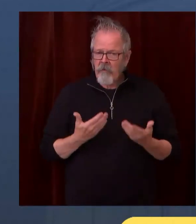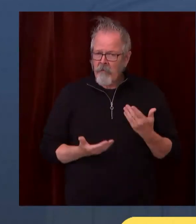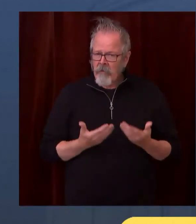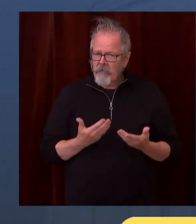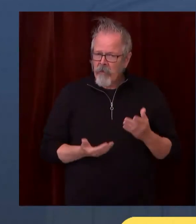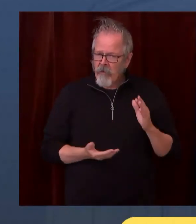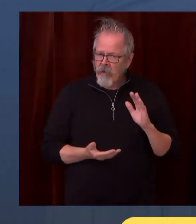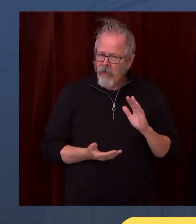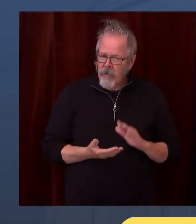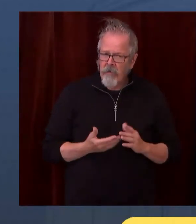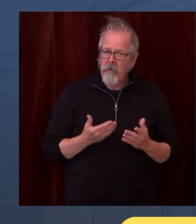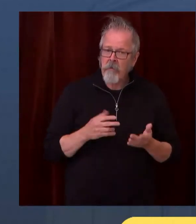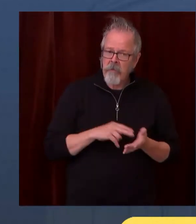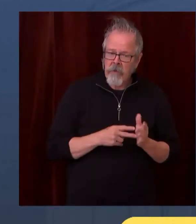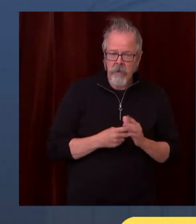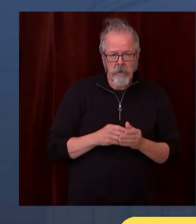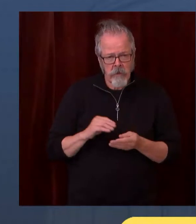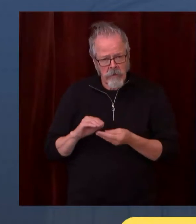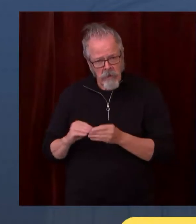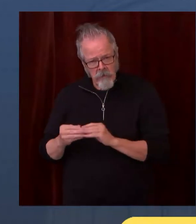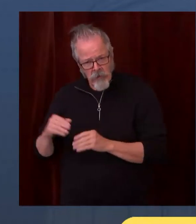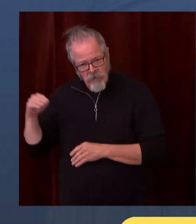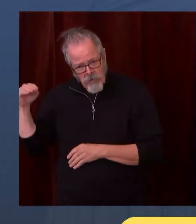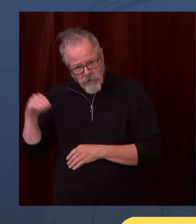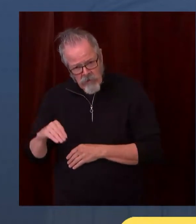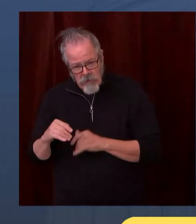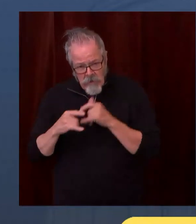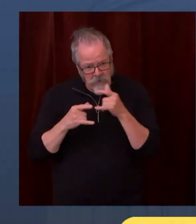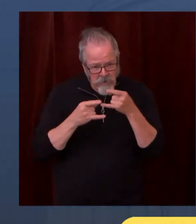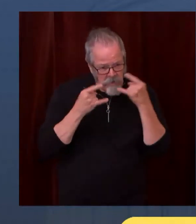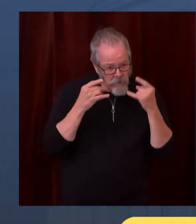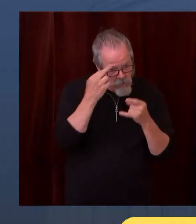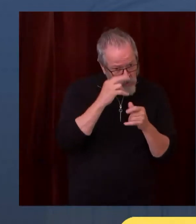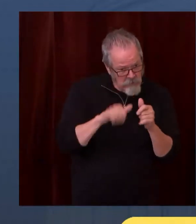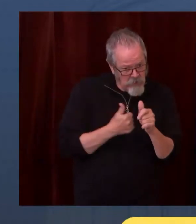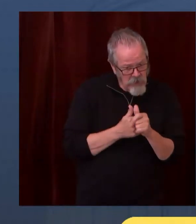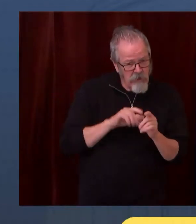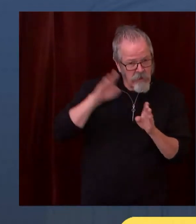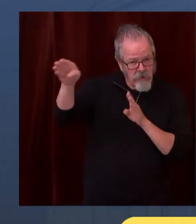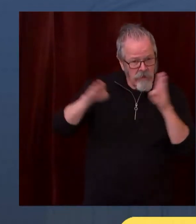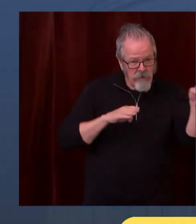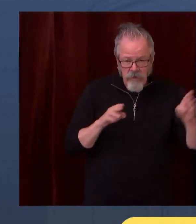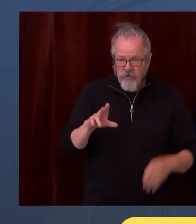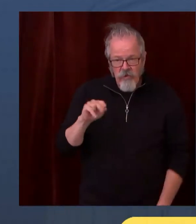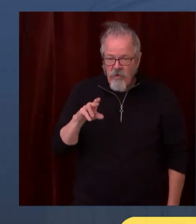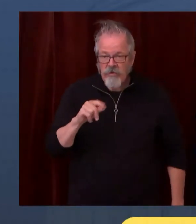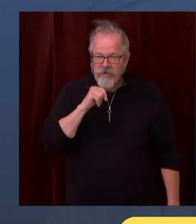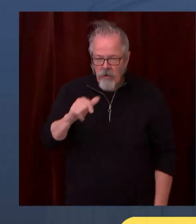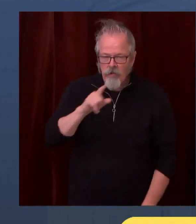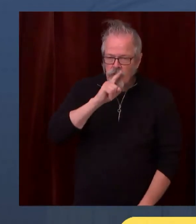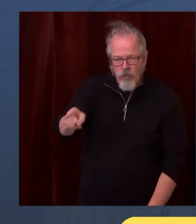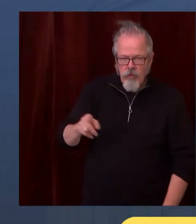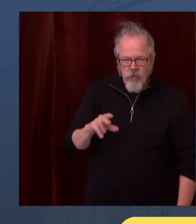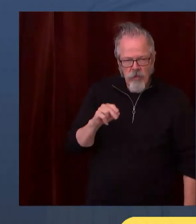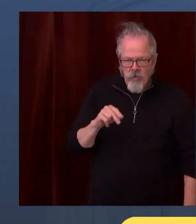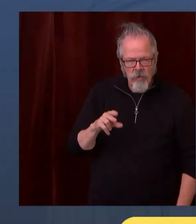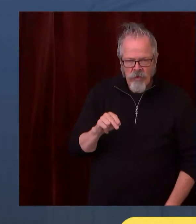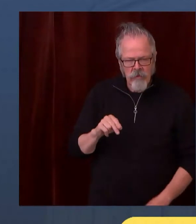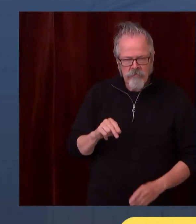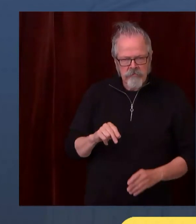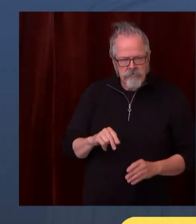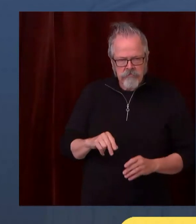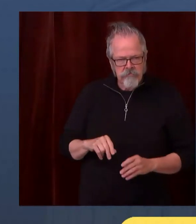and that was a reason for the decrease. And they found no, that was not the situation. So